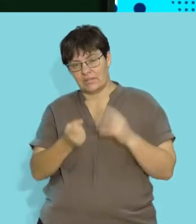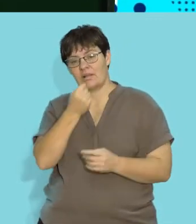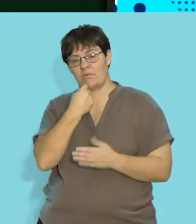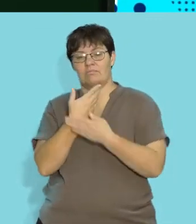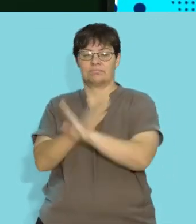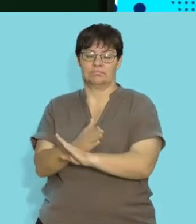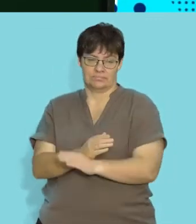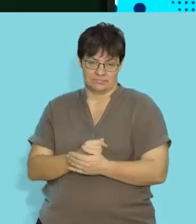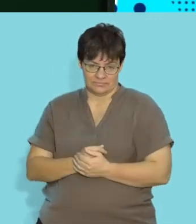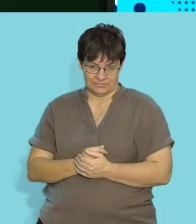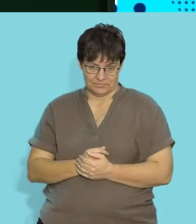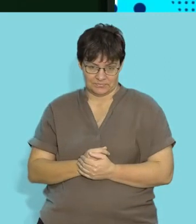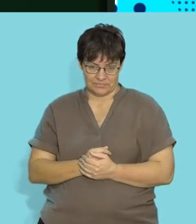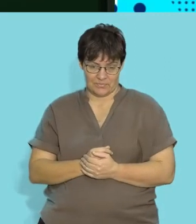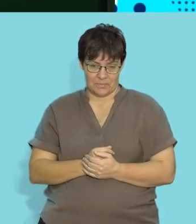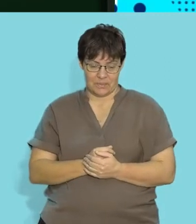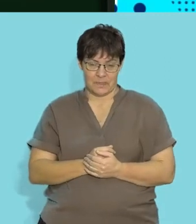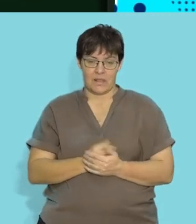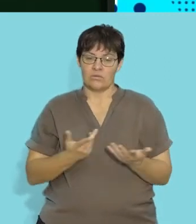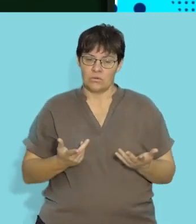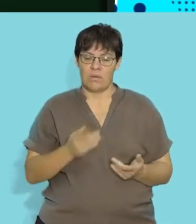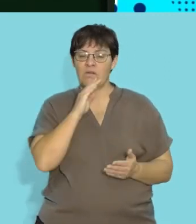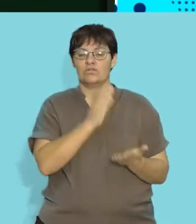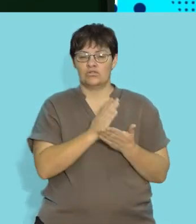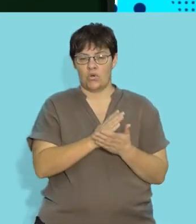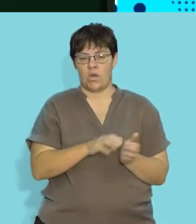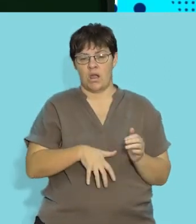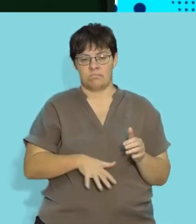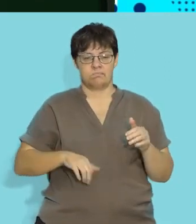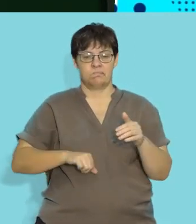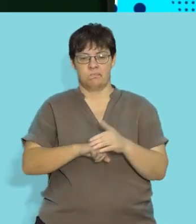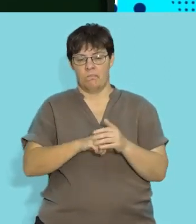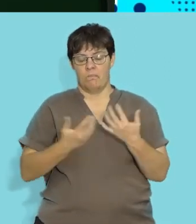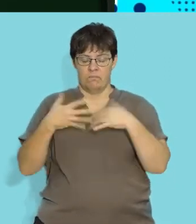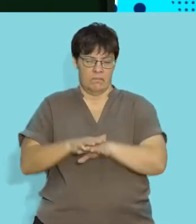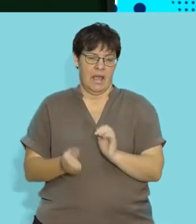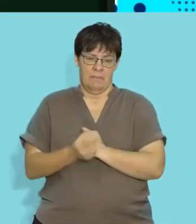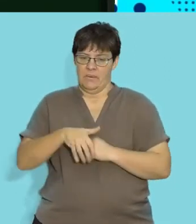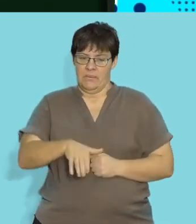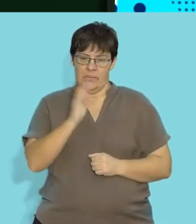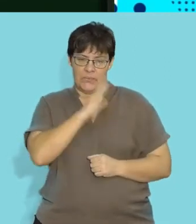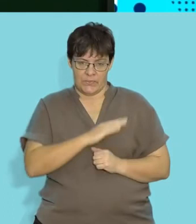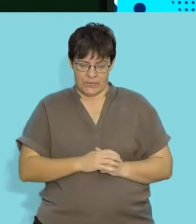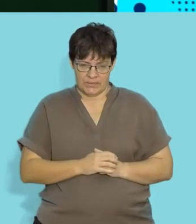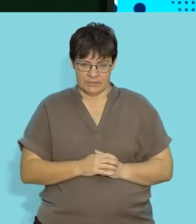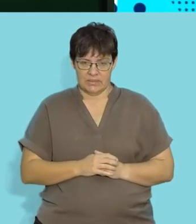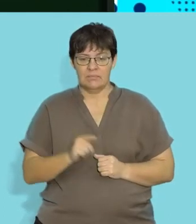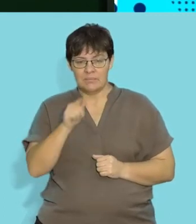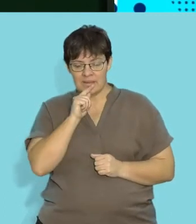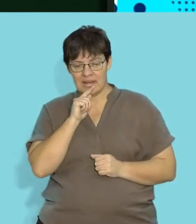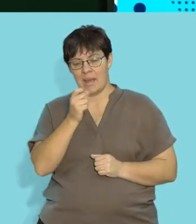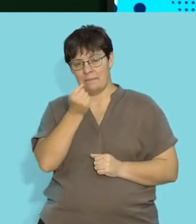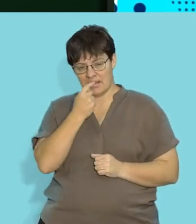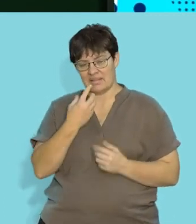many contraceptive pills that female may take to avoid conception. So that is based